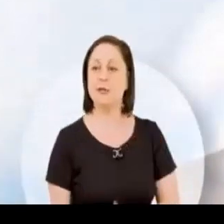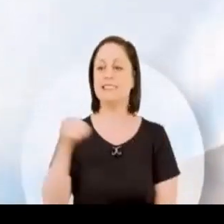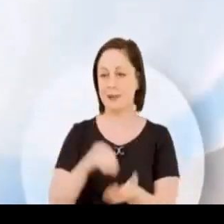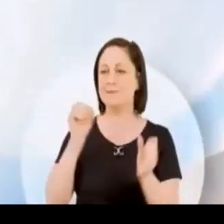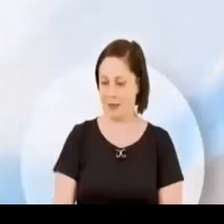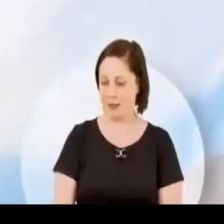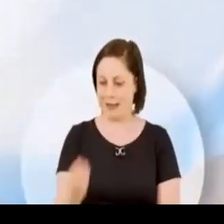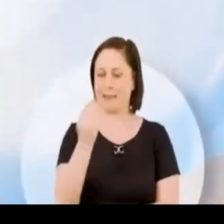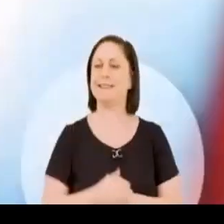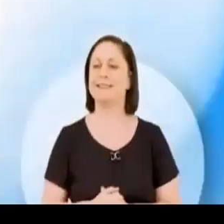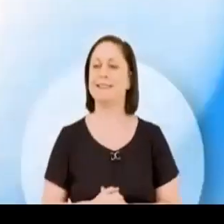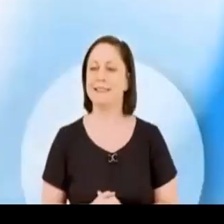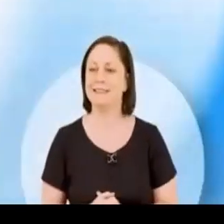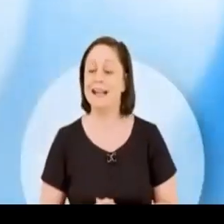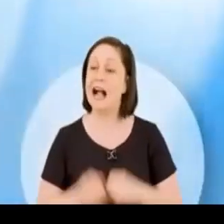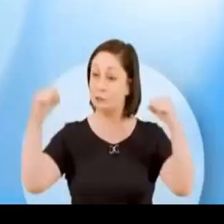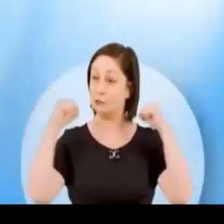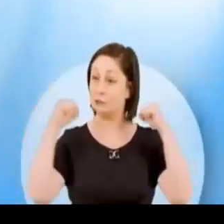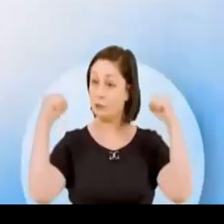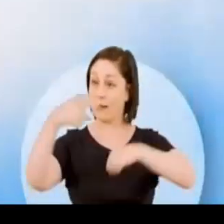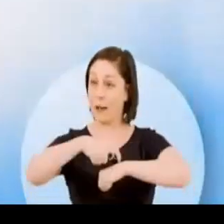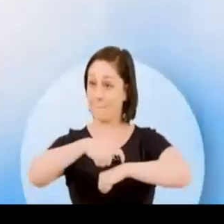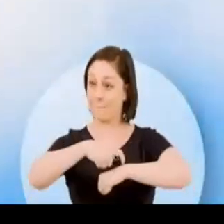to eat. Now it's time to exercise.